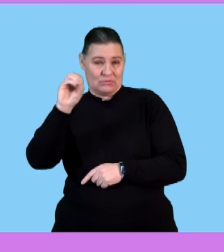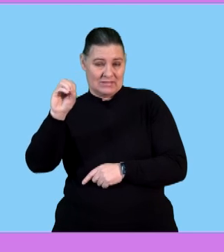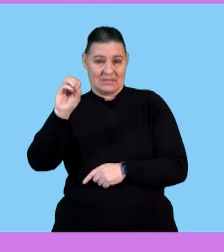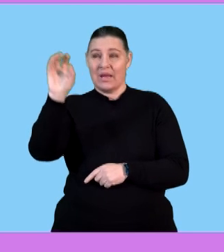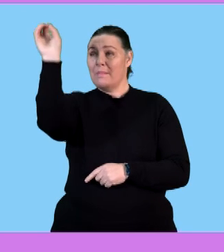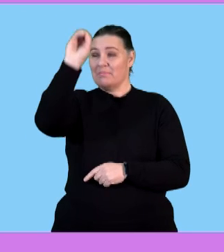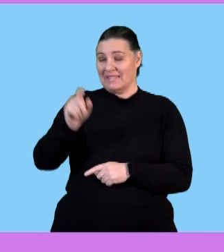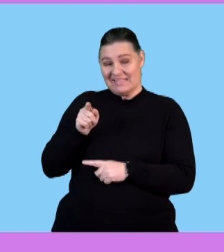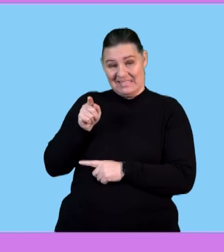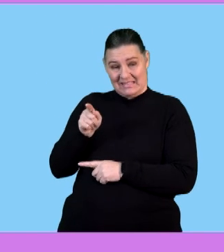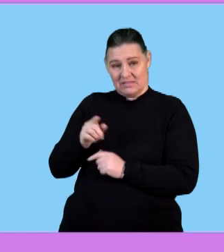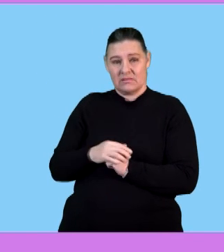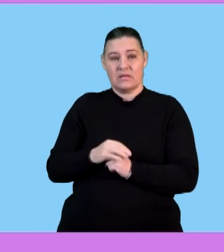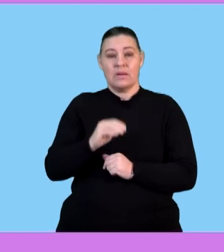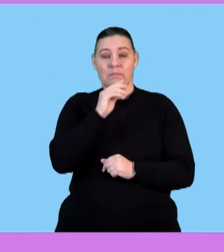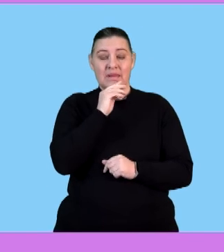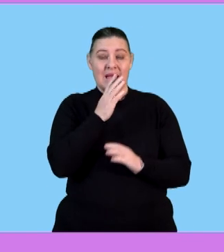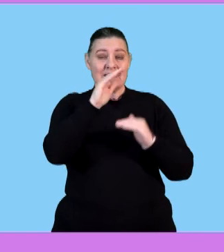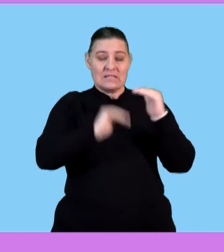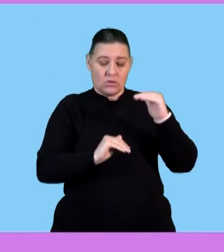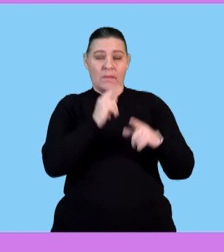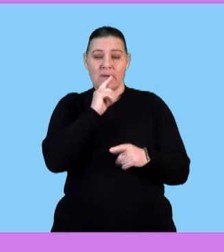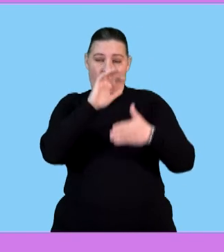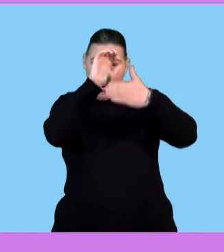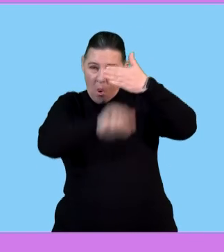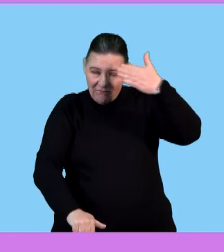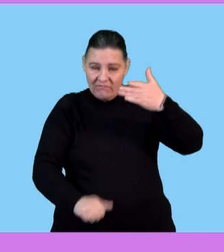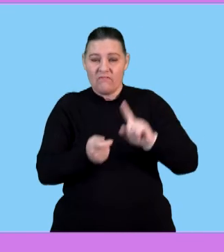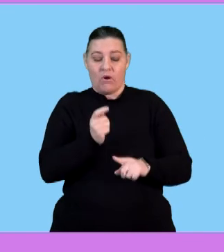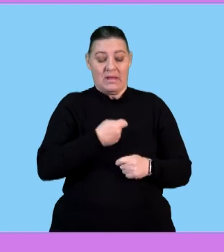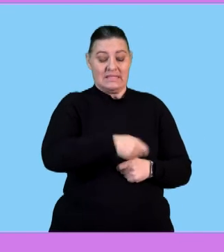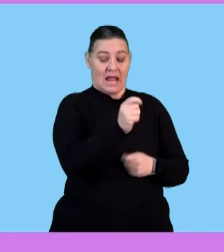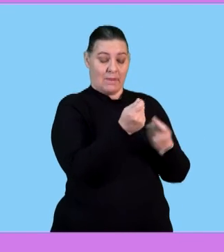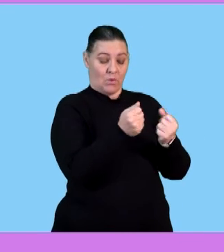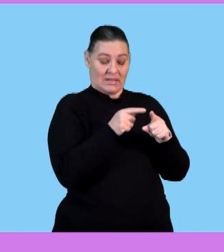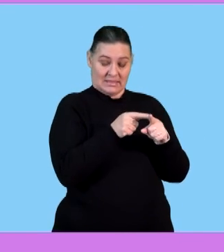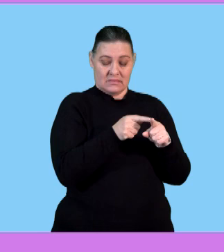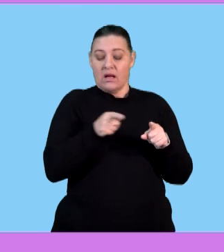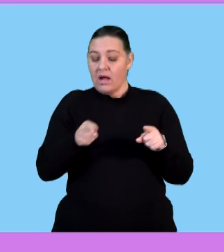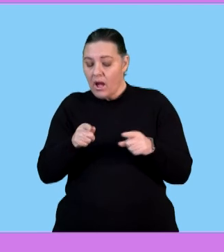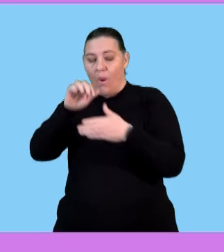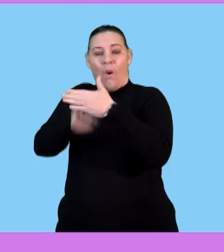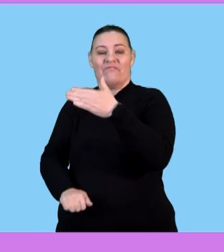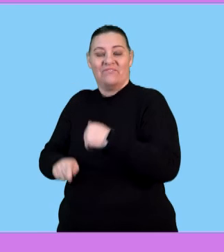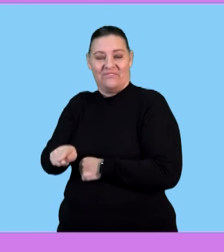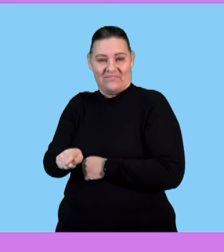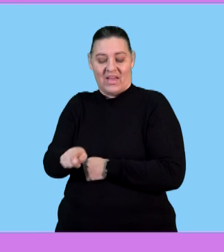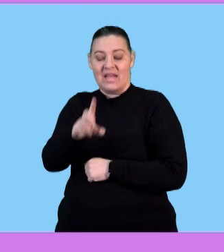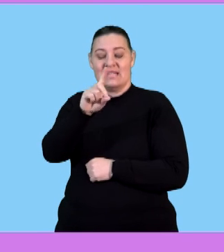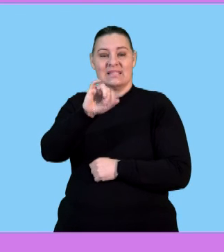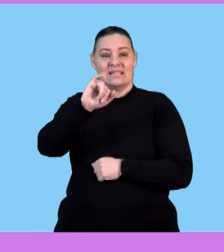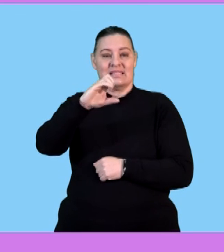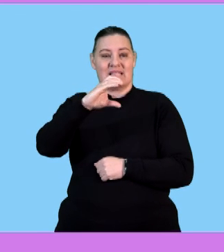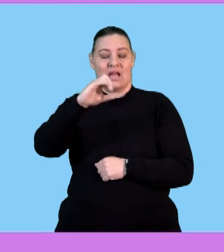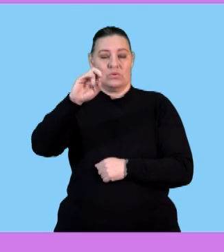Discount is the amount that is deducted, taken away from the selling price, which is a good thing. When we're shopping, sometimes you